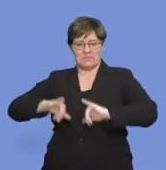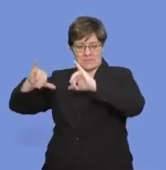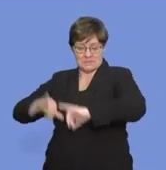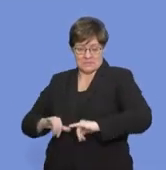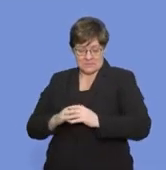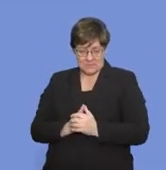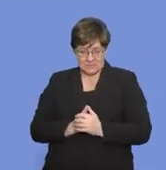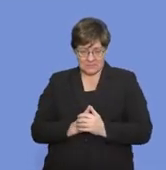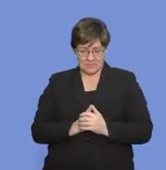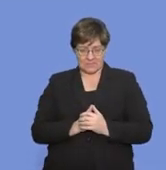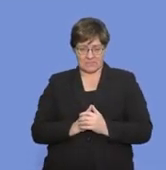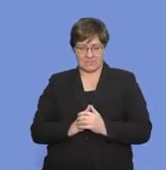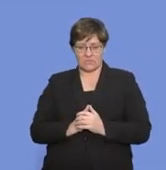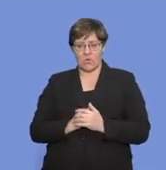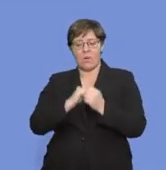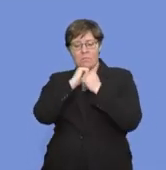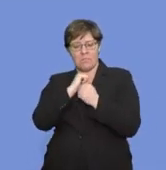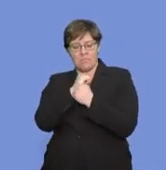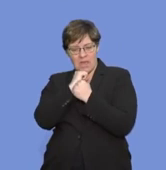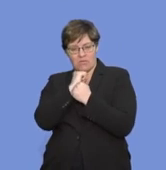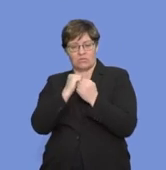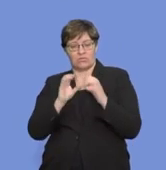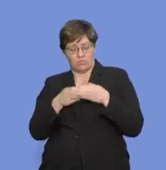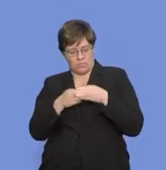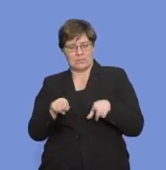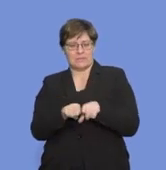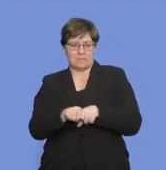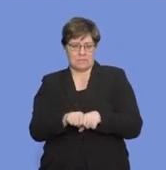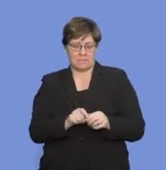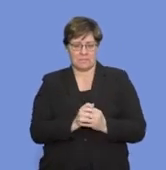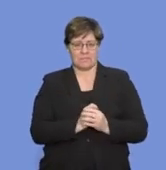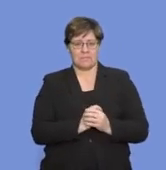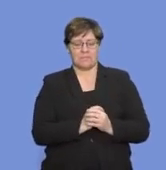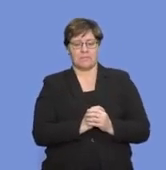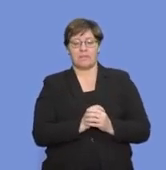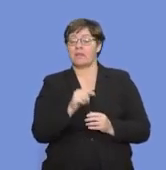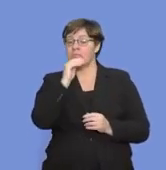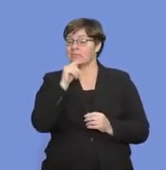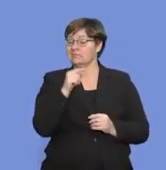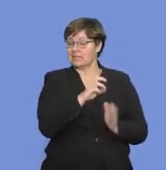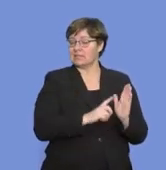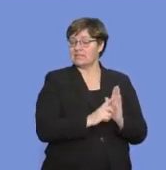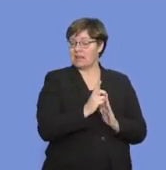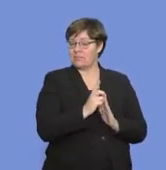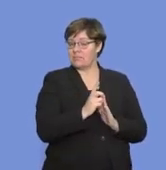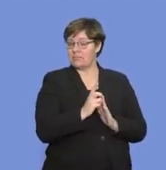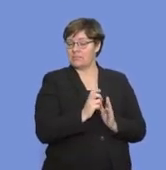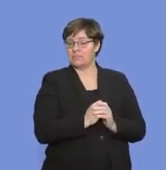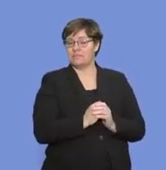common parent group. And that is now, they have now developed